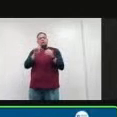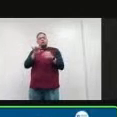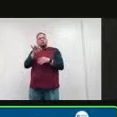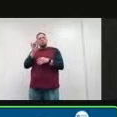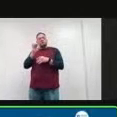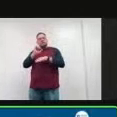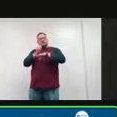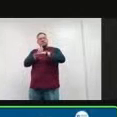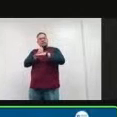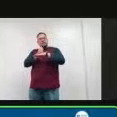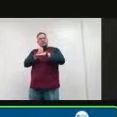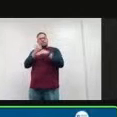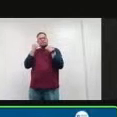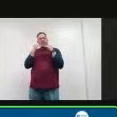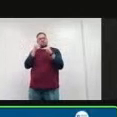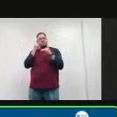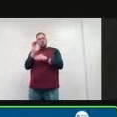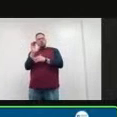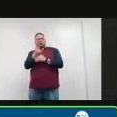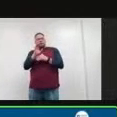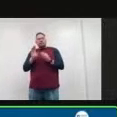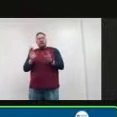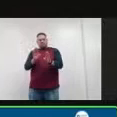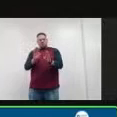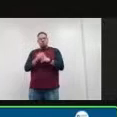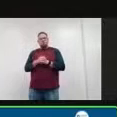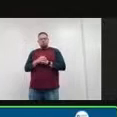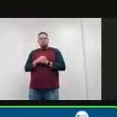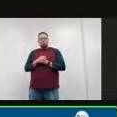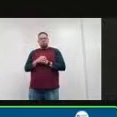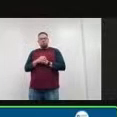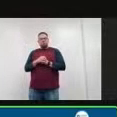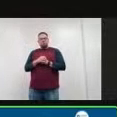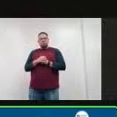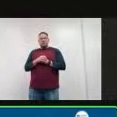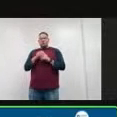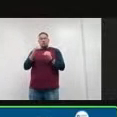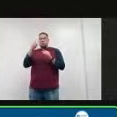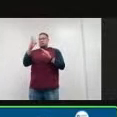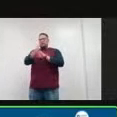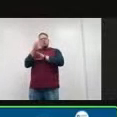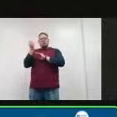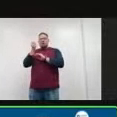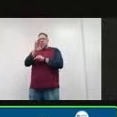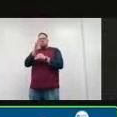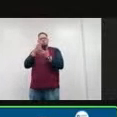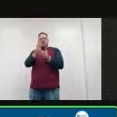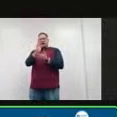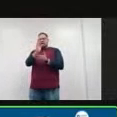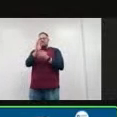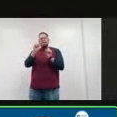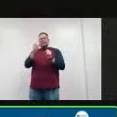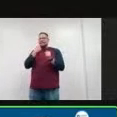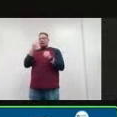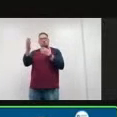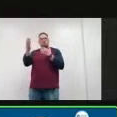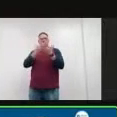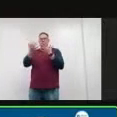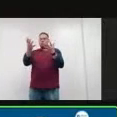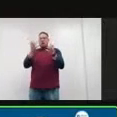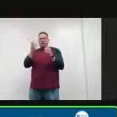standards for your behavior. Now, no one's taking away First Amendment rights, and you can say whatever you want in public